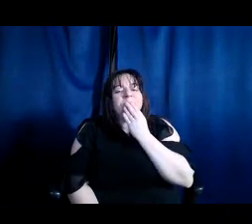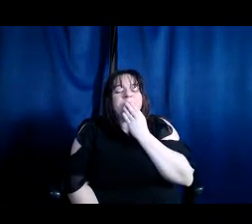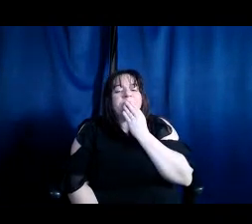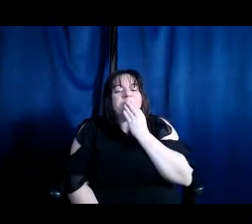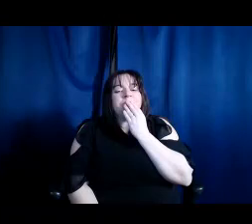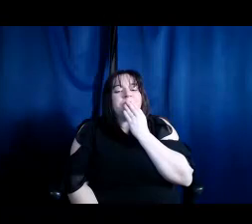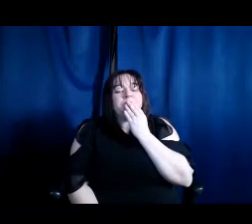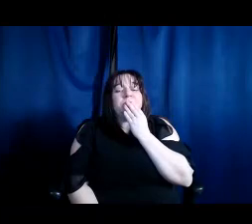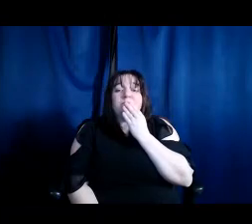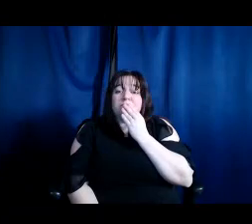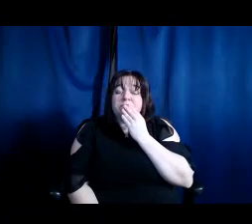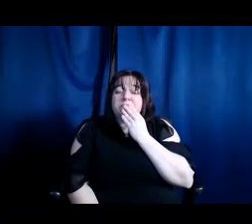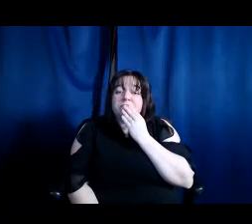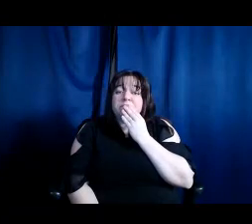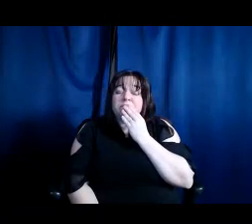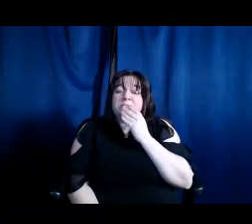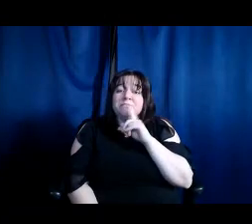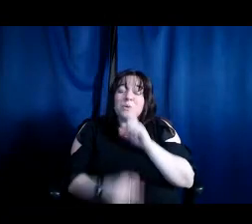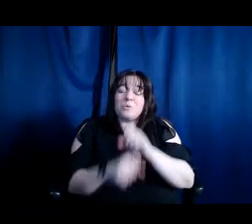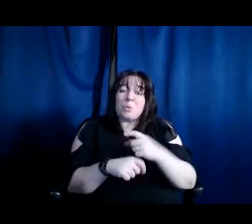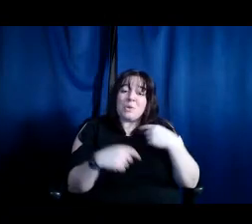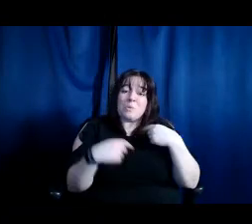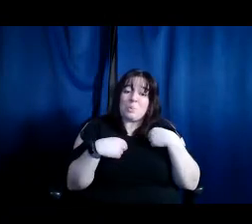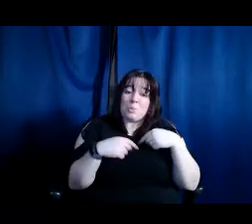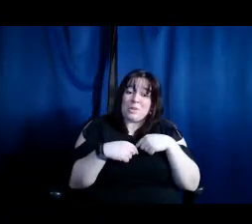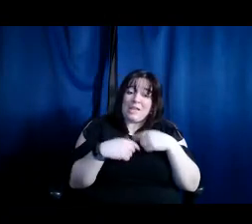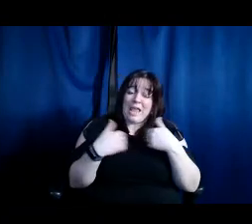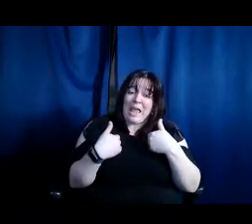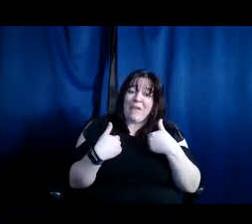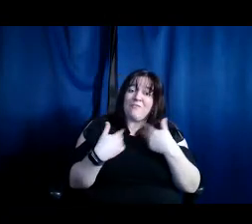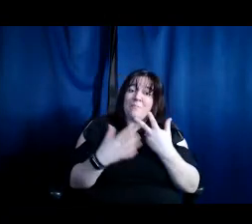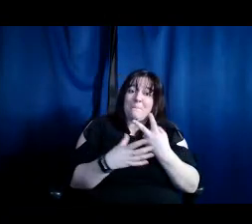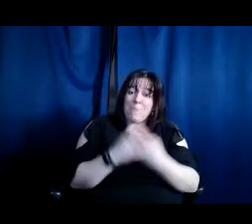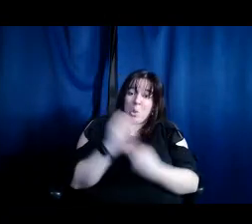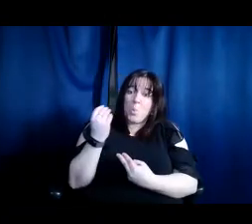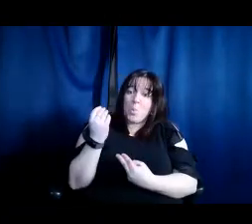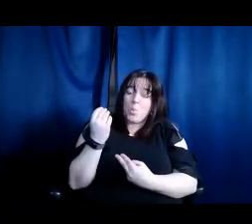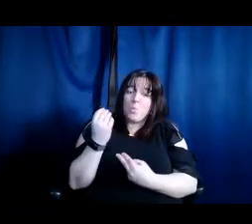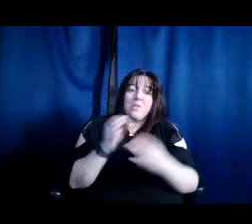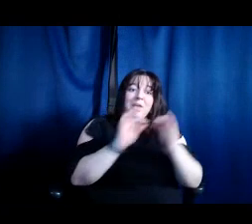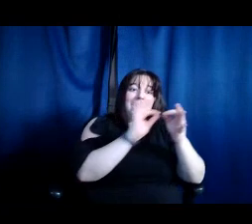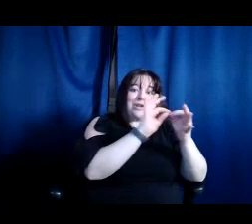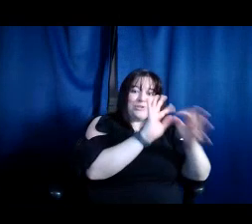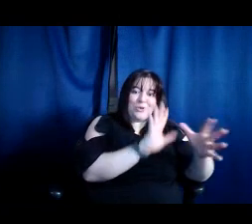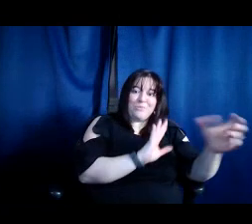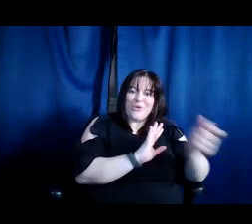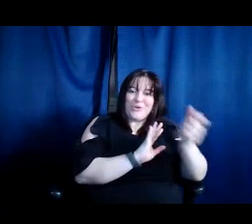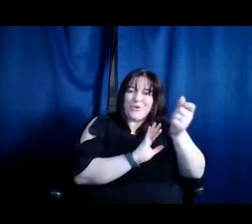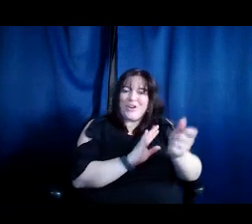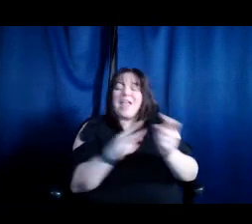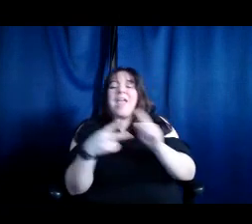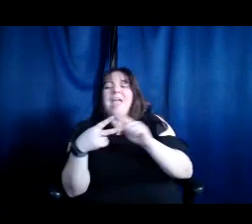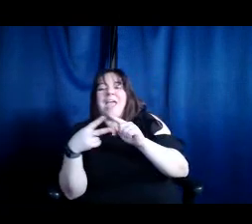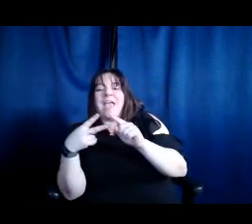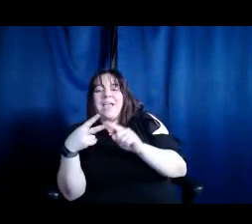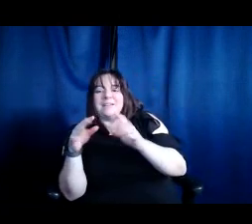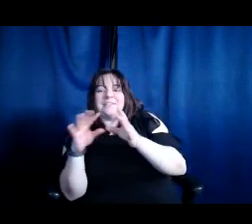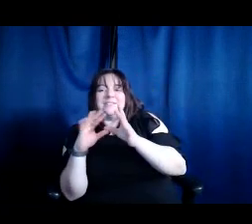We actually have both captioning and American Sign Language interpretation going on